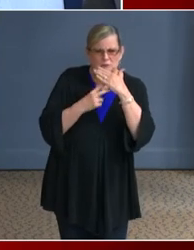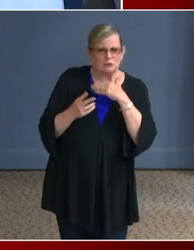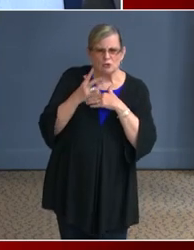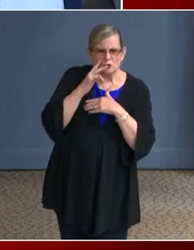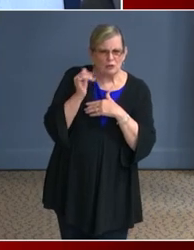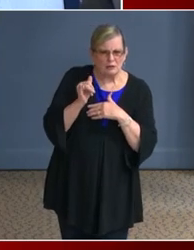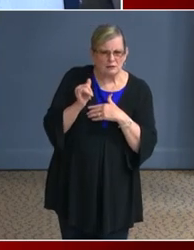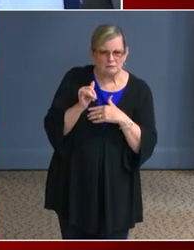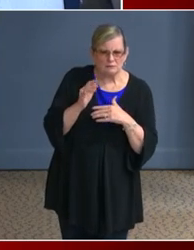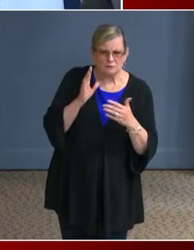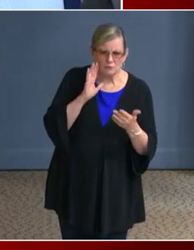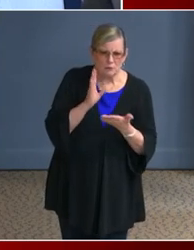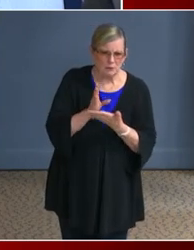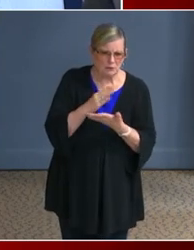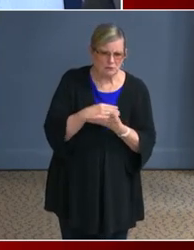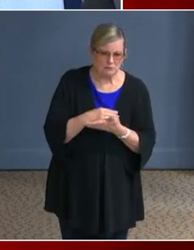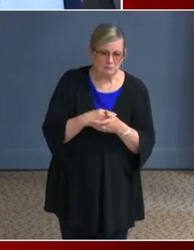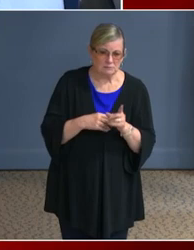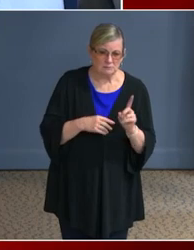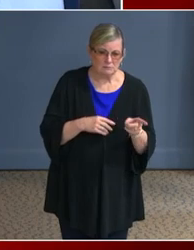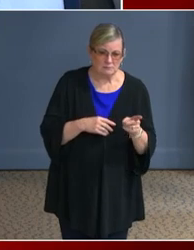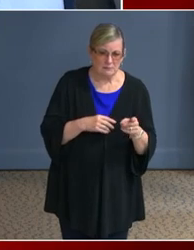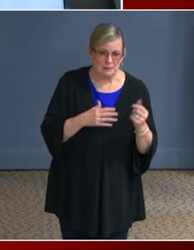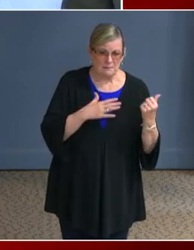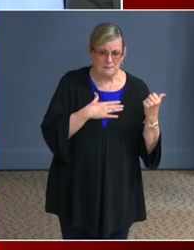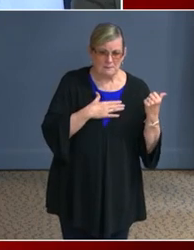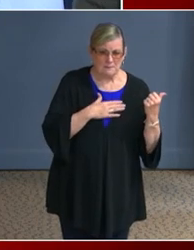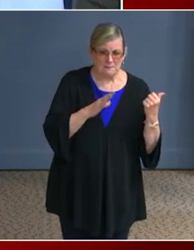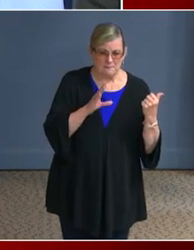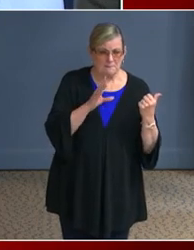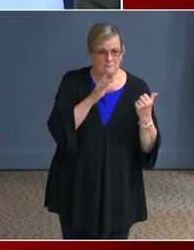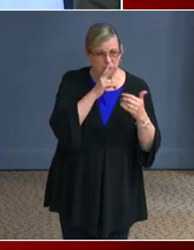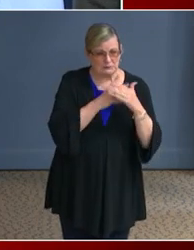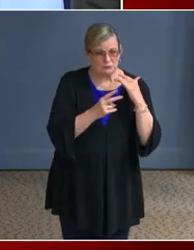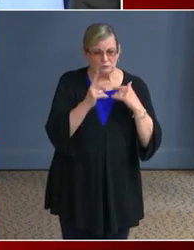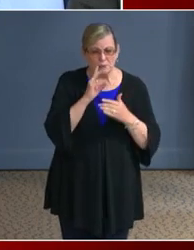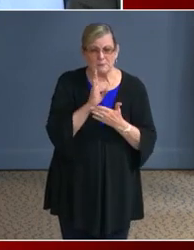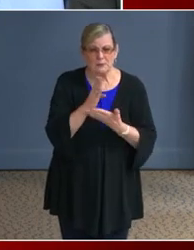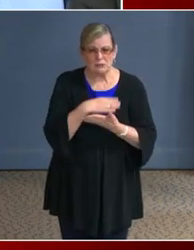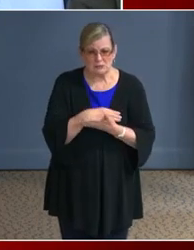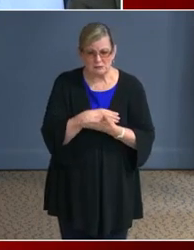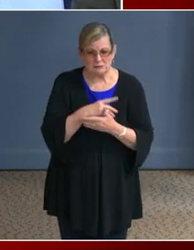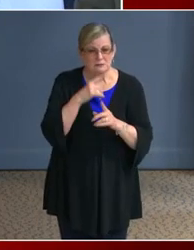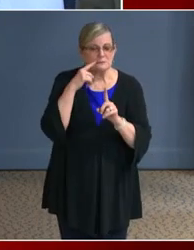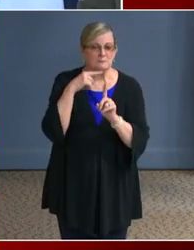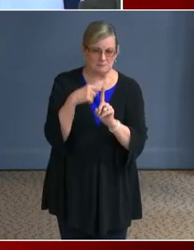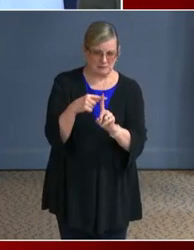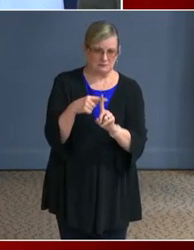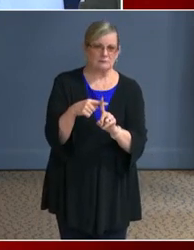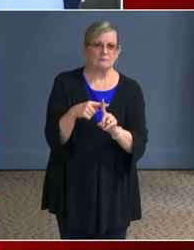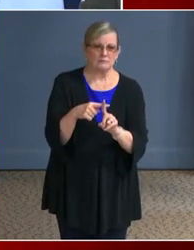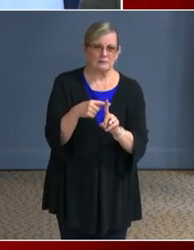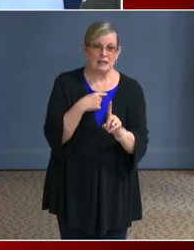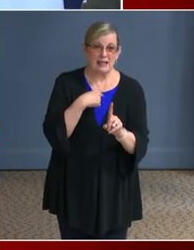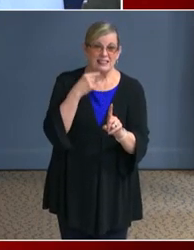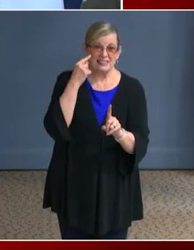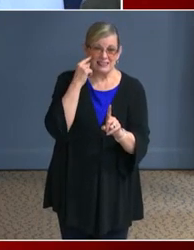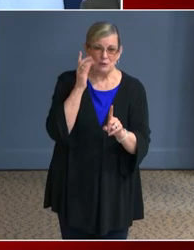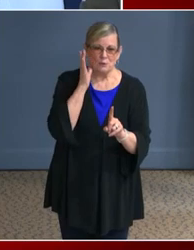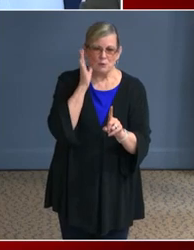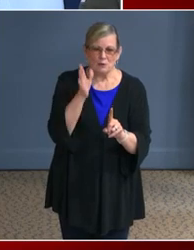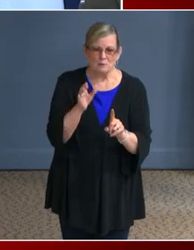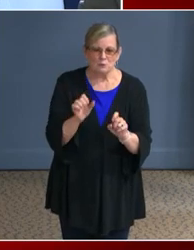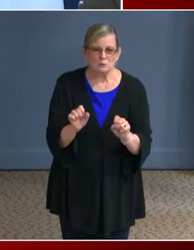budget? My outlook for the budget is positive. I think that we are going to be able